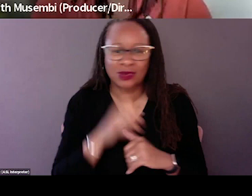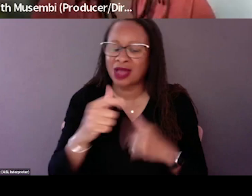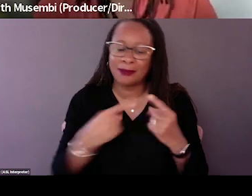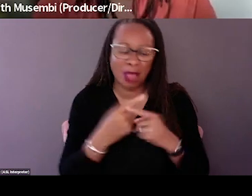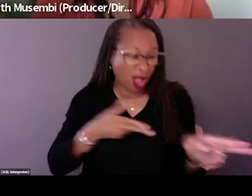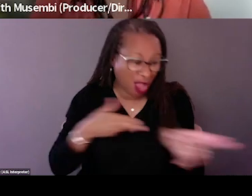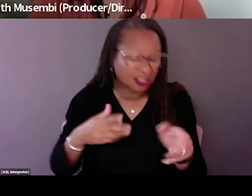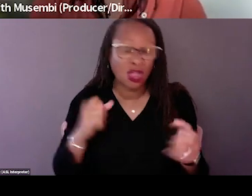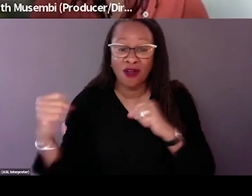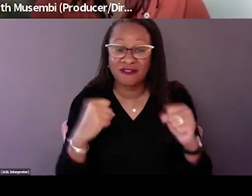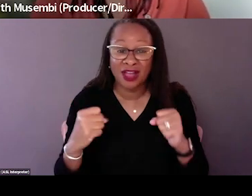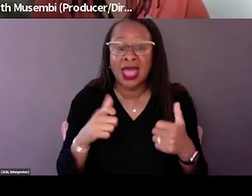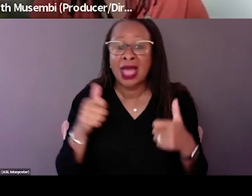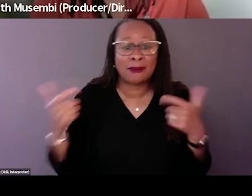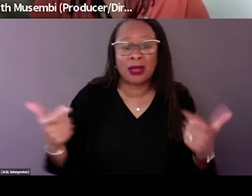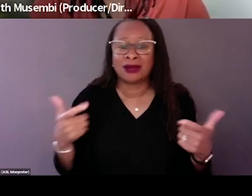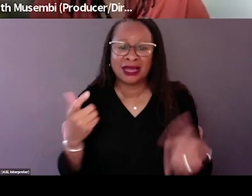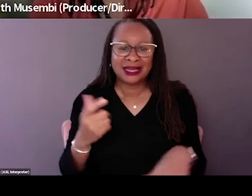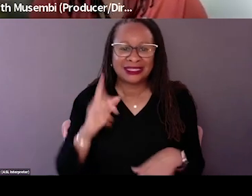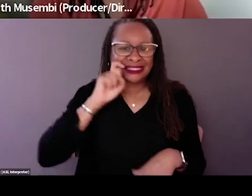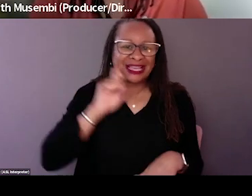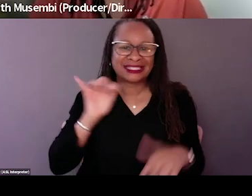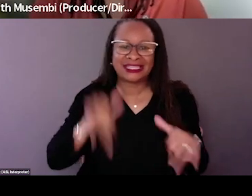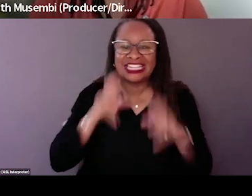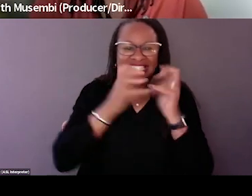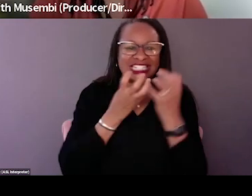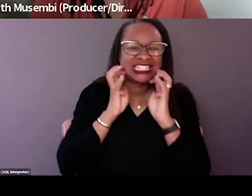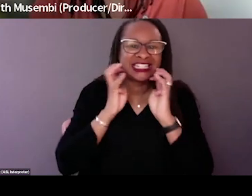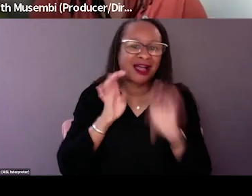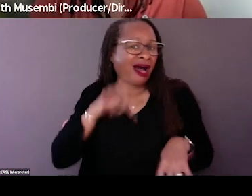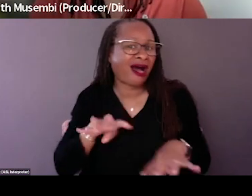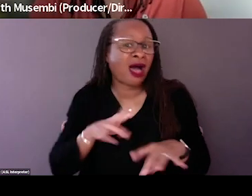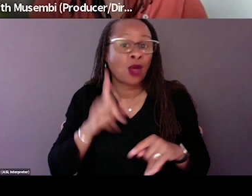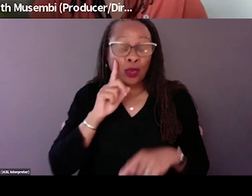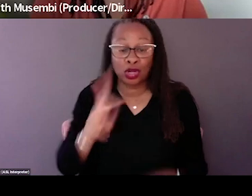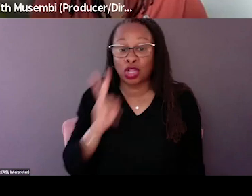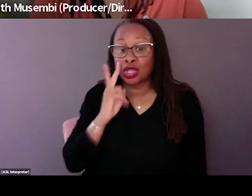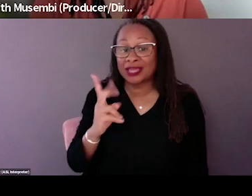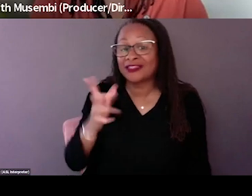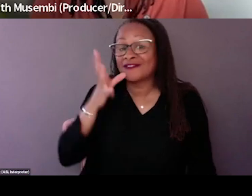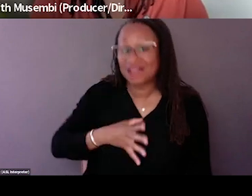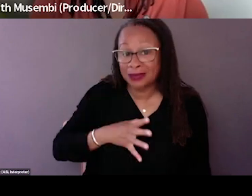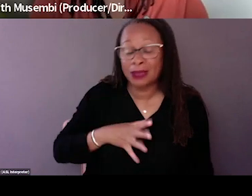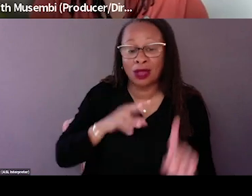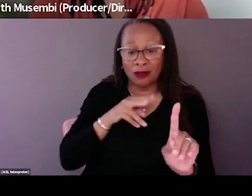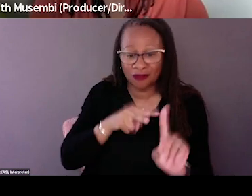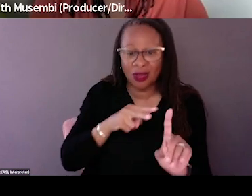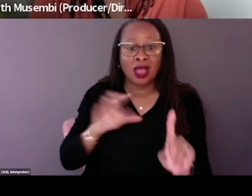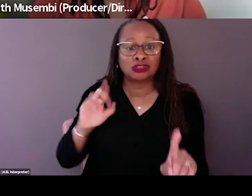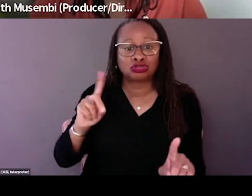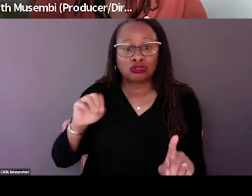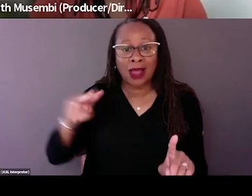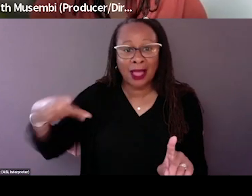big sexy flowing manes and the big teeth and the kind of male things. We're going to look at the slightly drab looking female on the